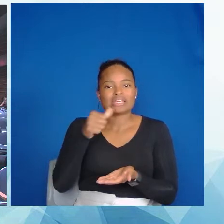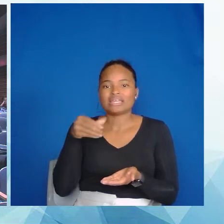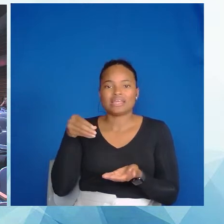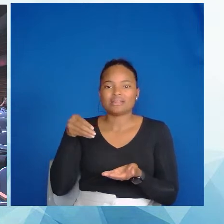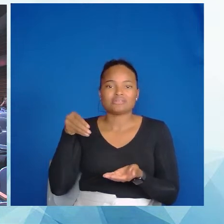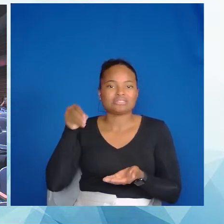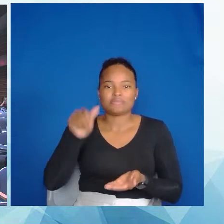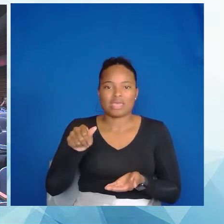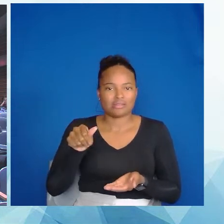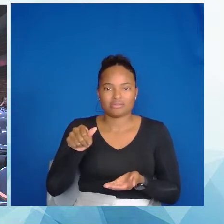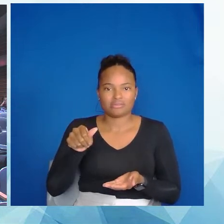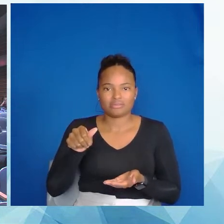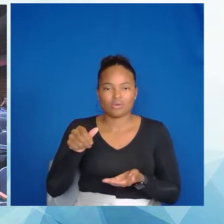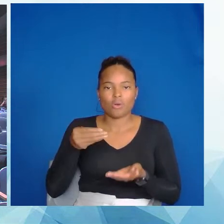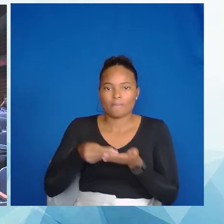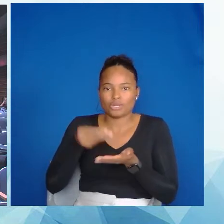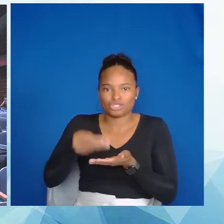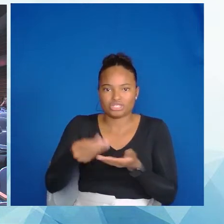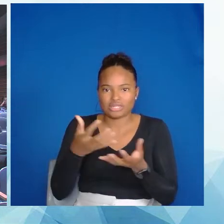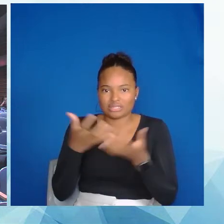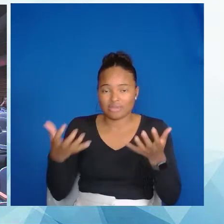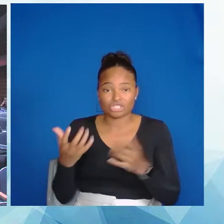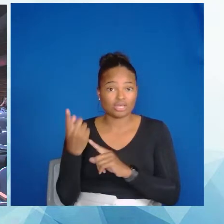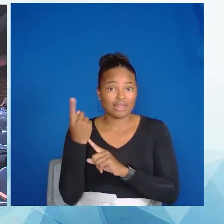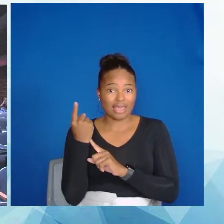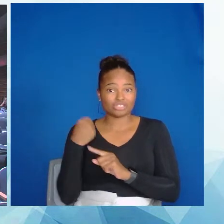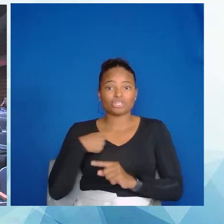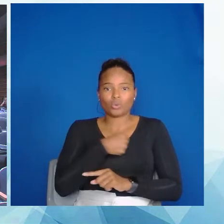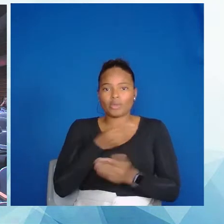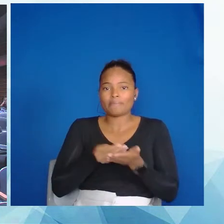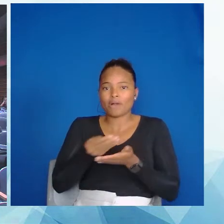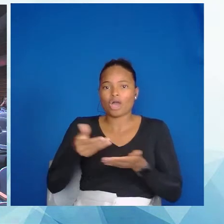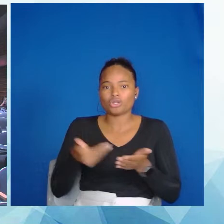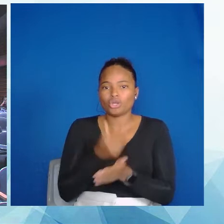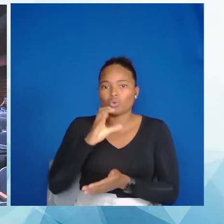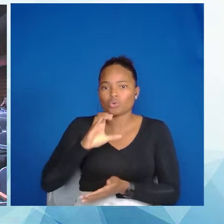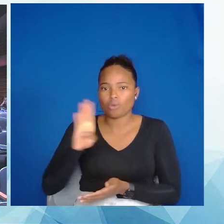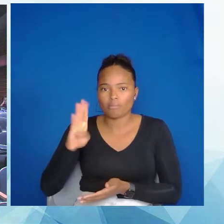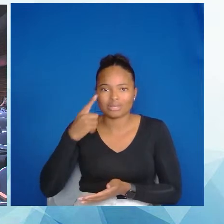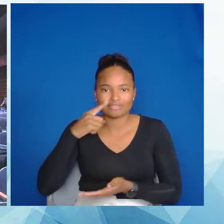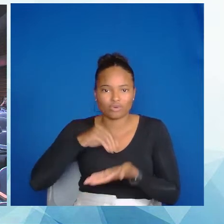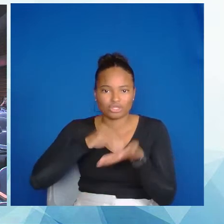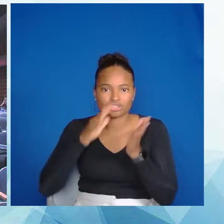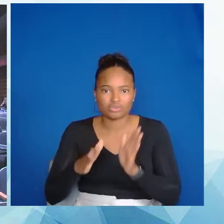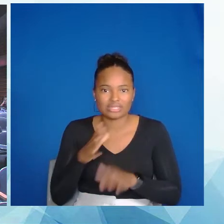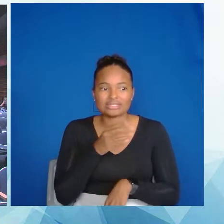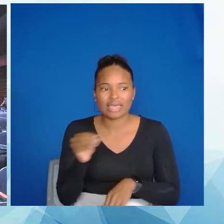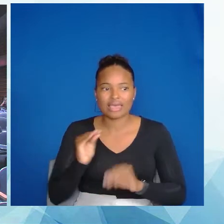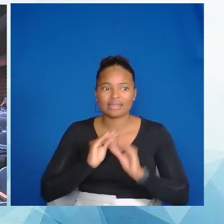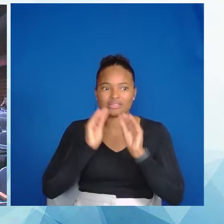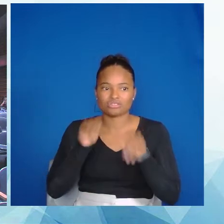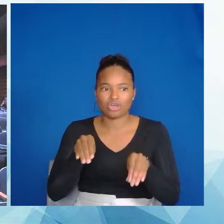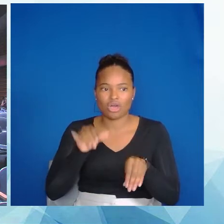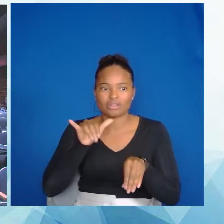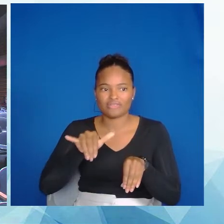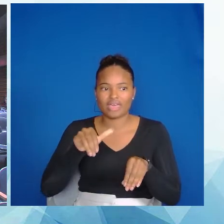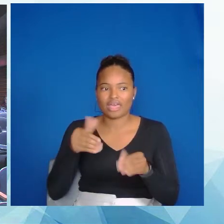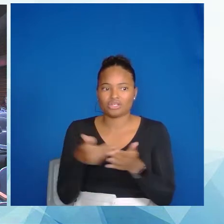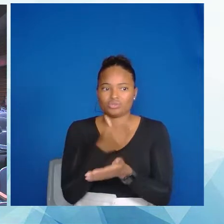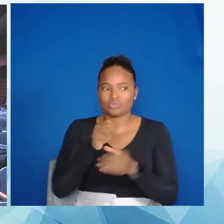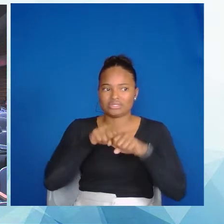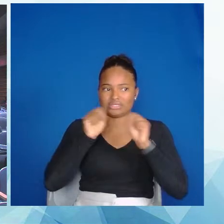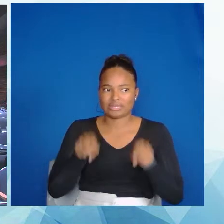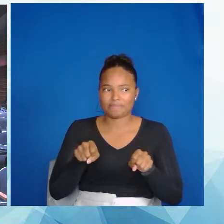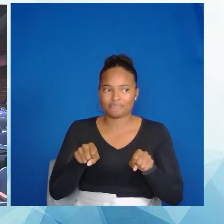year 2022, we purchased the Chromebooks for the students and installed the notification system. Our ending cash balance